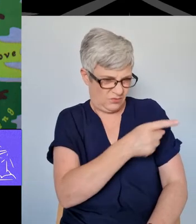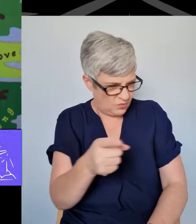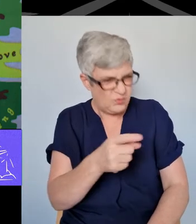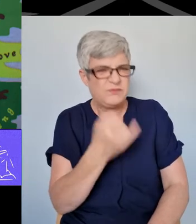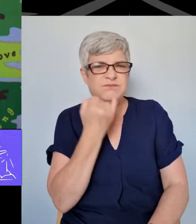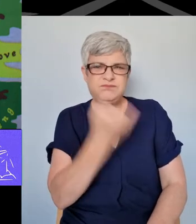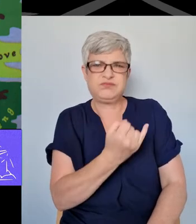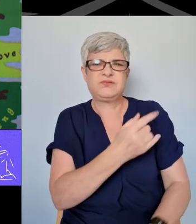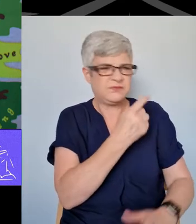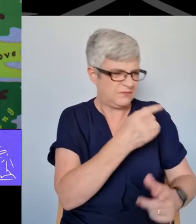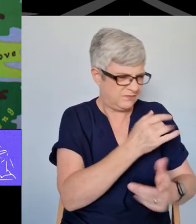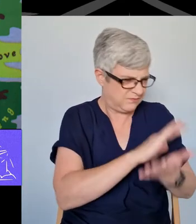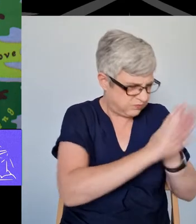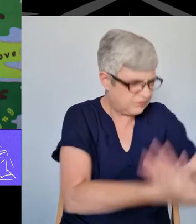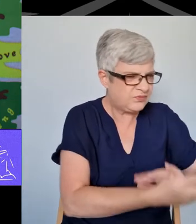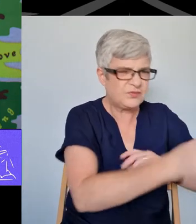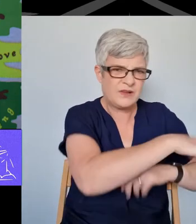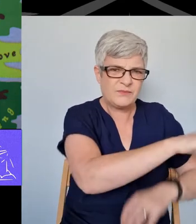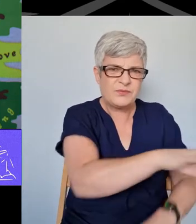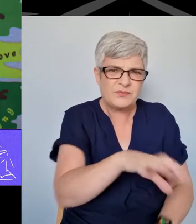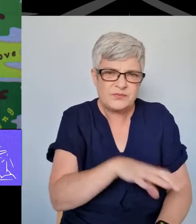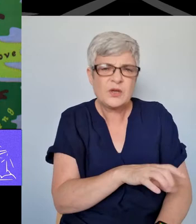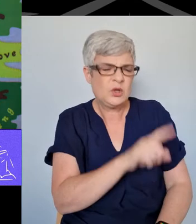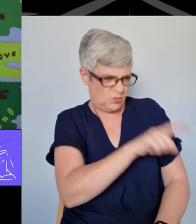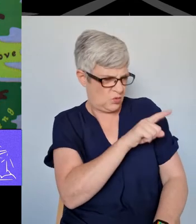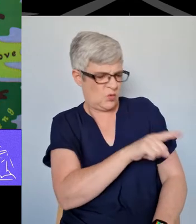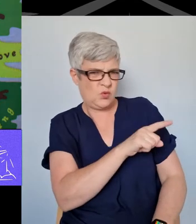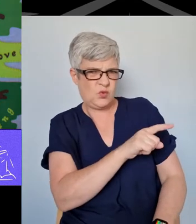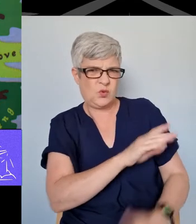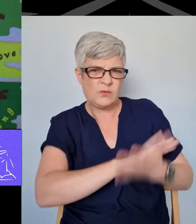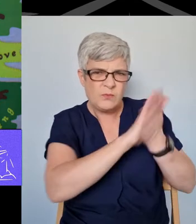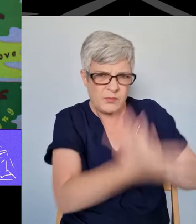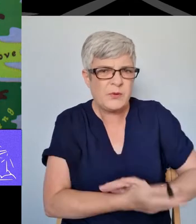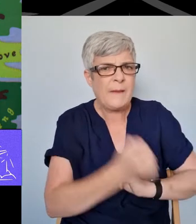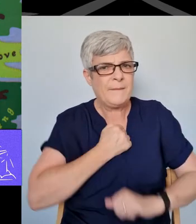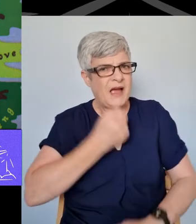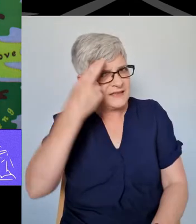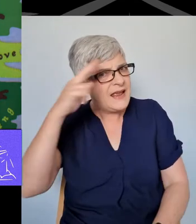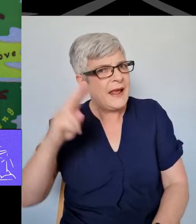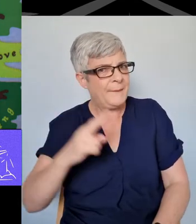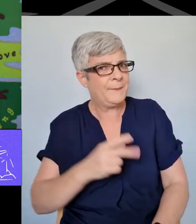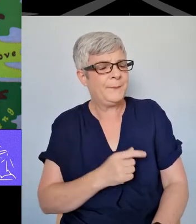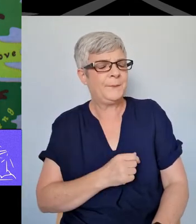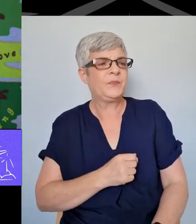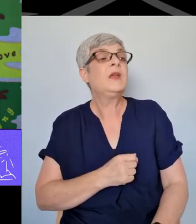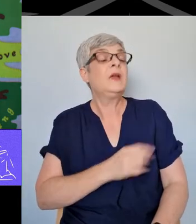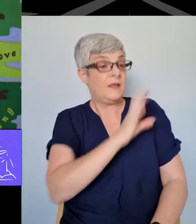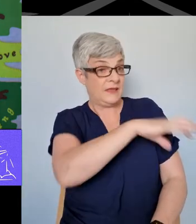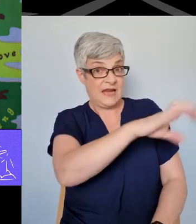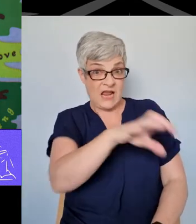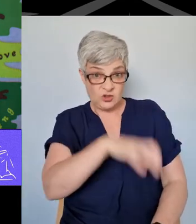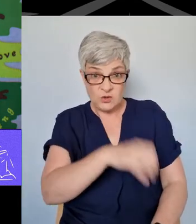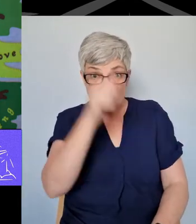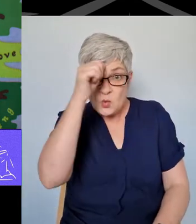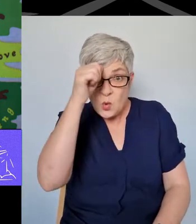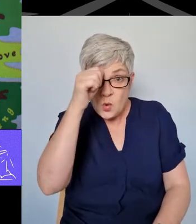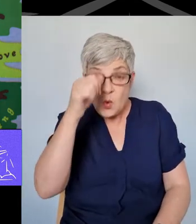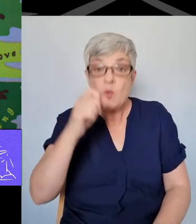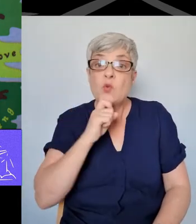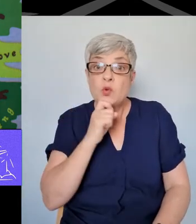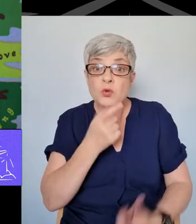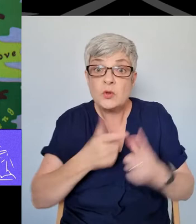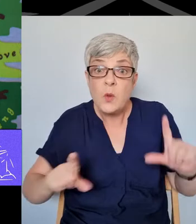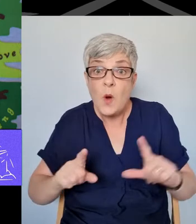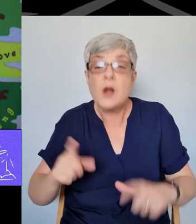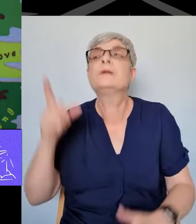the nations, the name that you have profaned among them. And then the nations will know that I am the Lord,